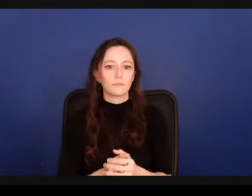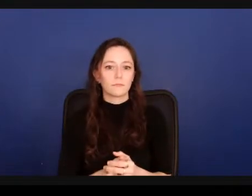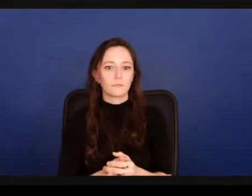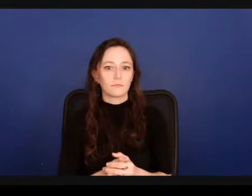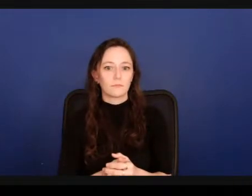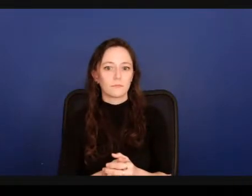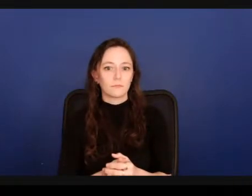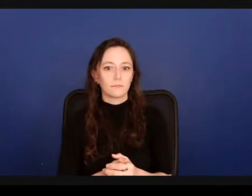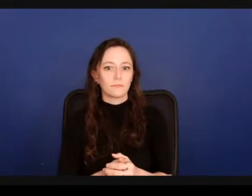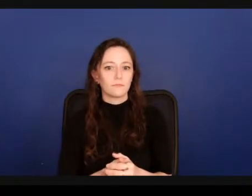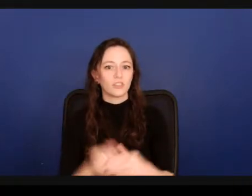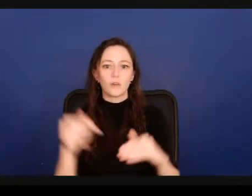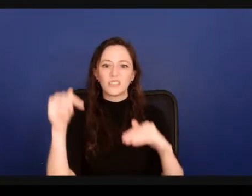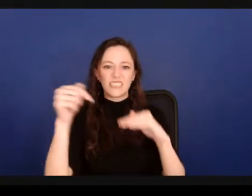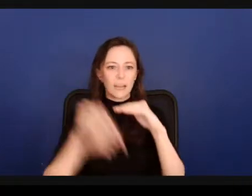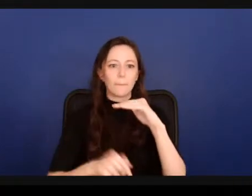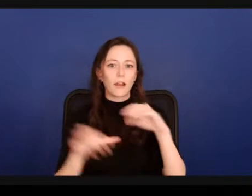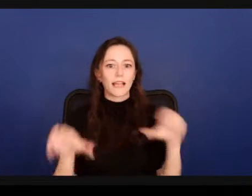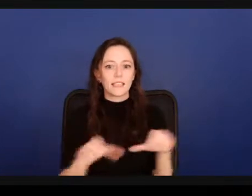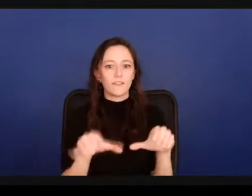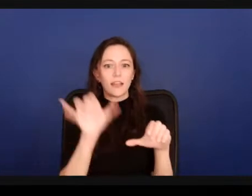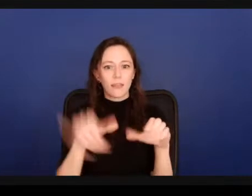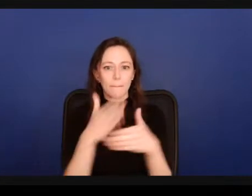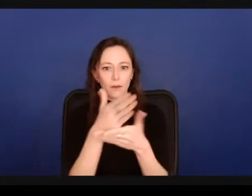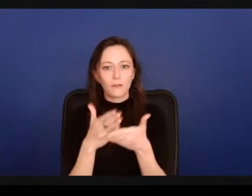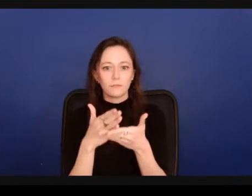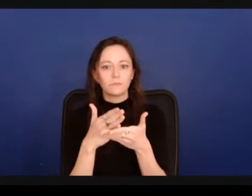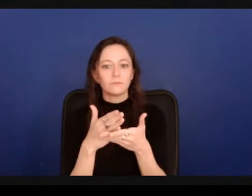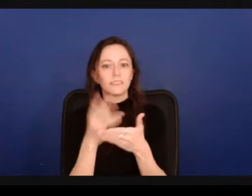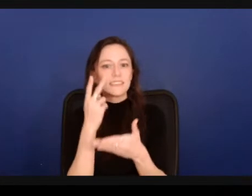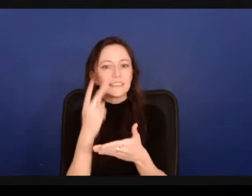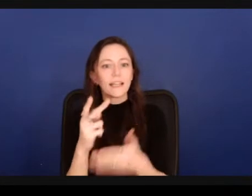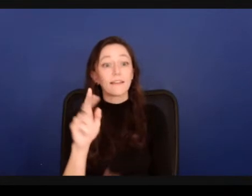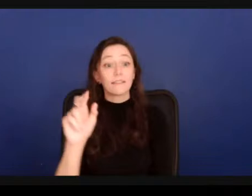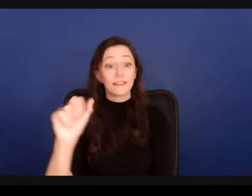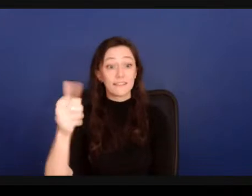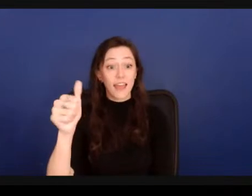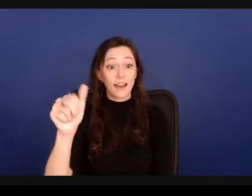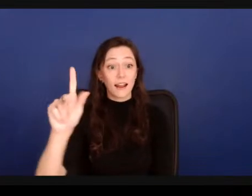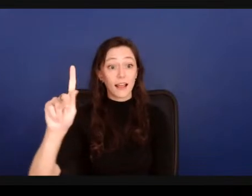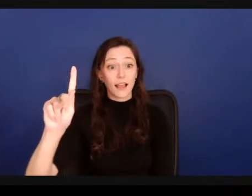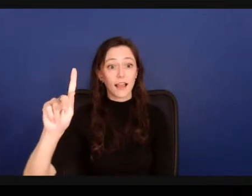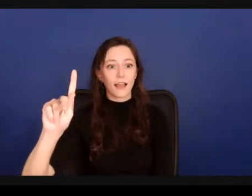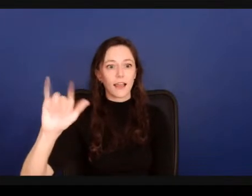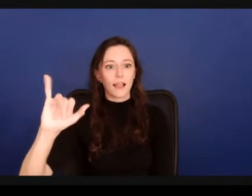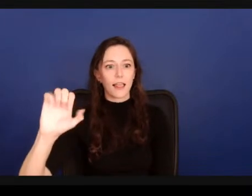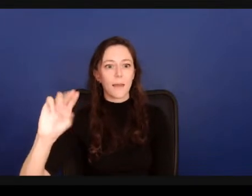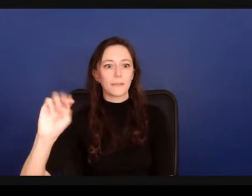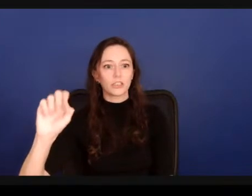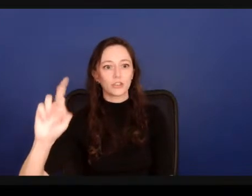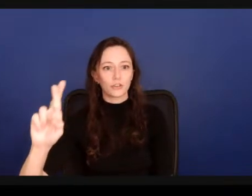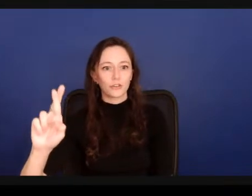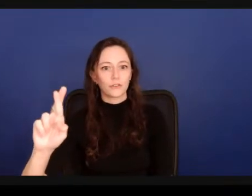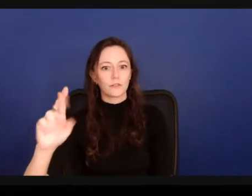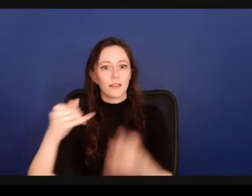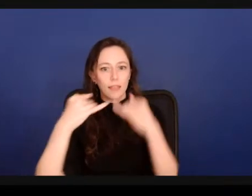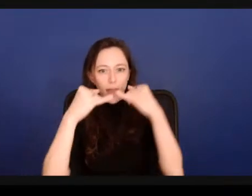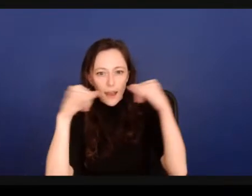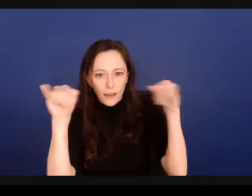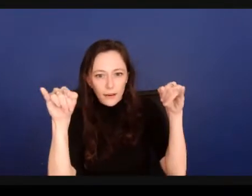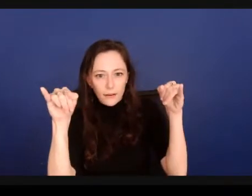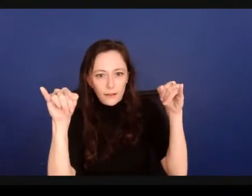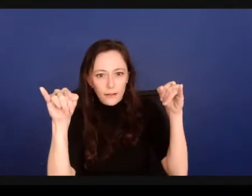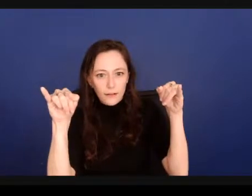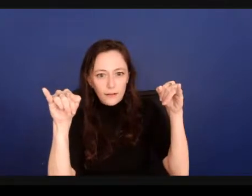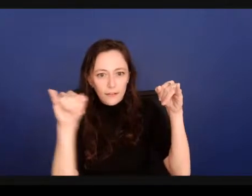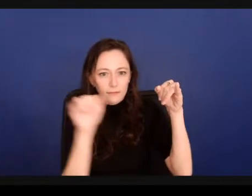Deeper activity there. And if we look at our 10-kilometer line right there to distinguish our deep earthquakes, here's the beginning of